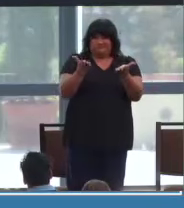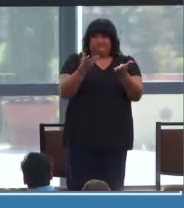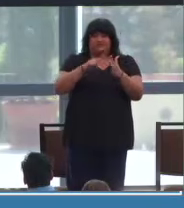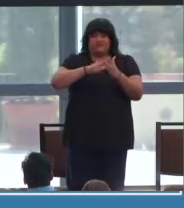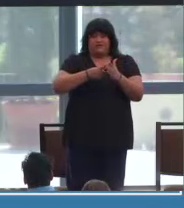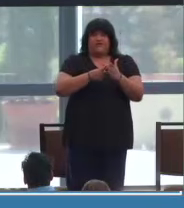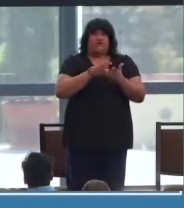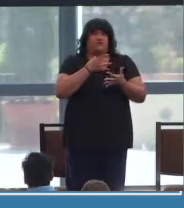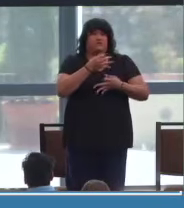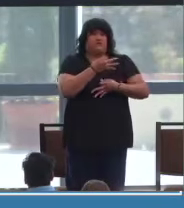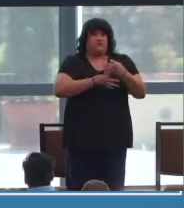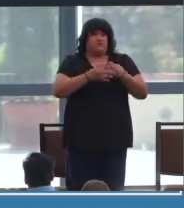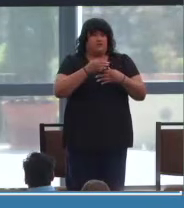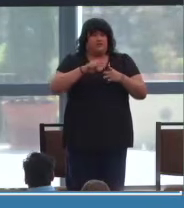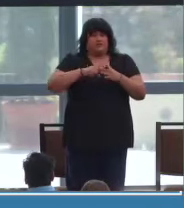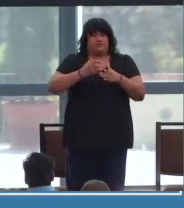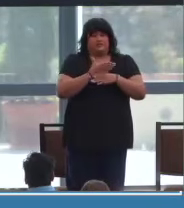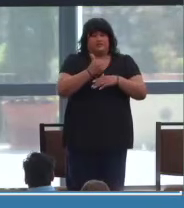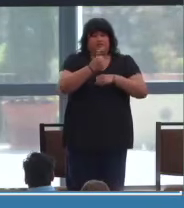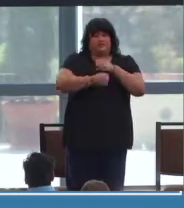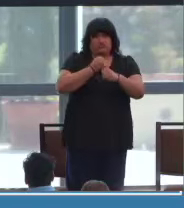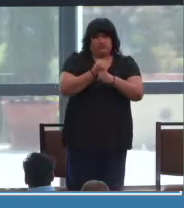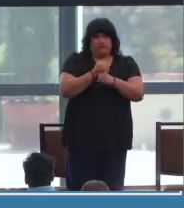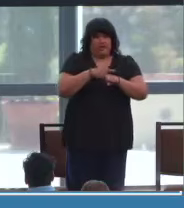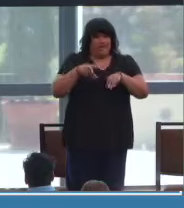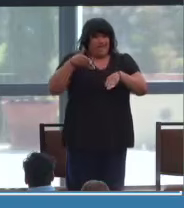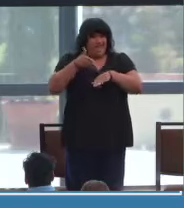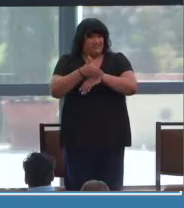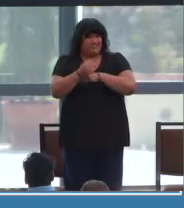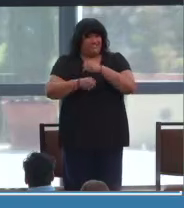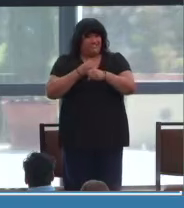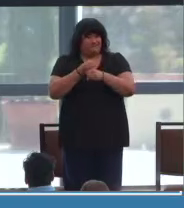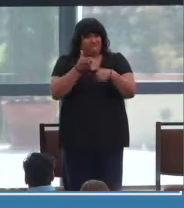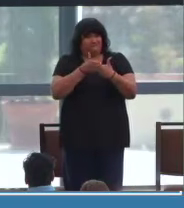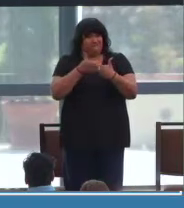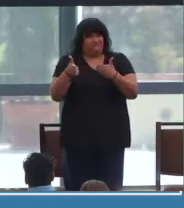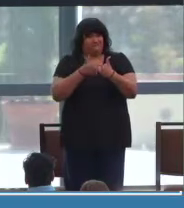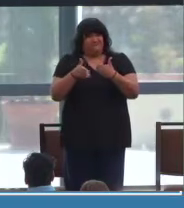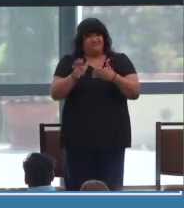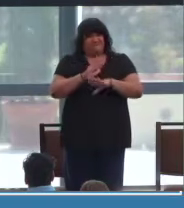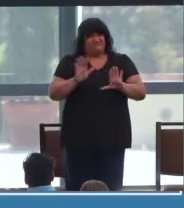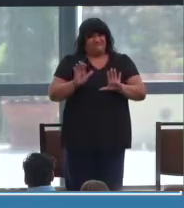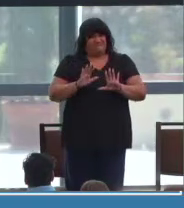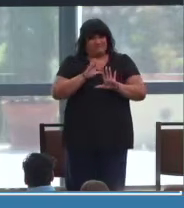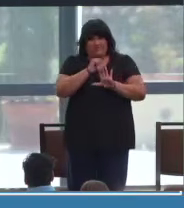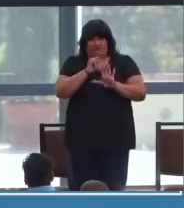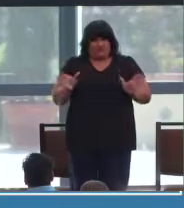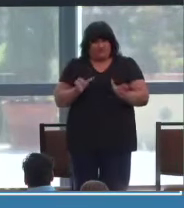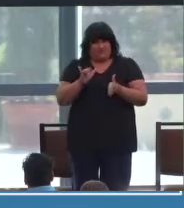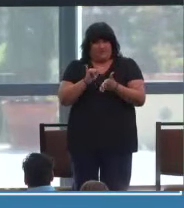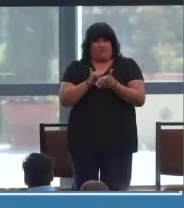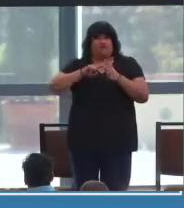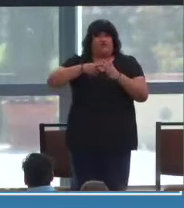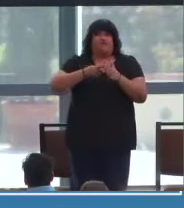start hormone therapy if you're going to start it within 10 years. But after 10 years, they usually discourage starting hormone replacement therapy at that